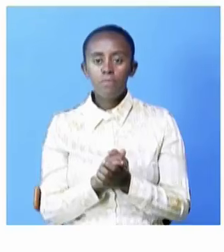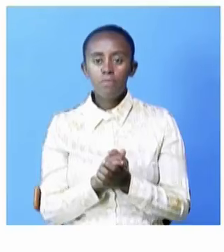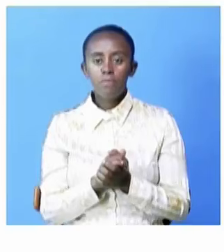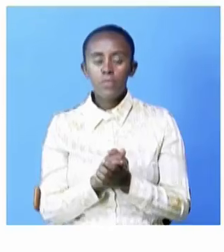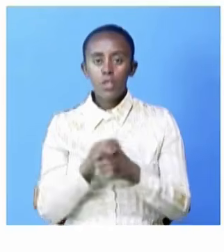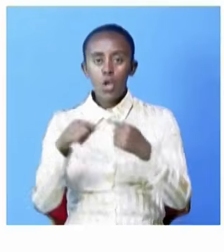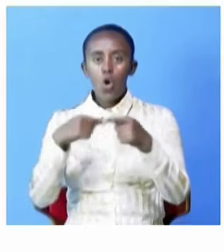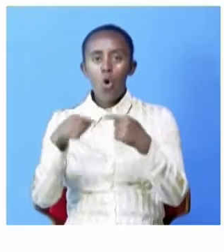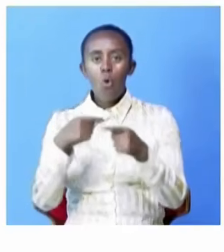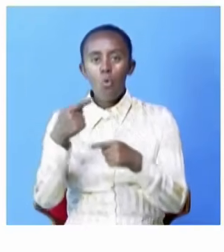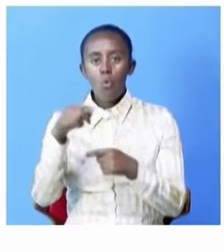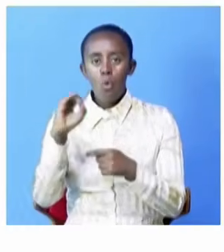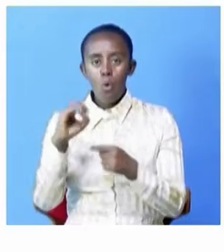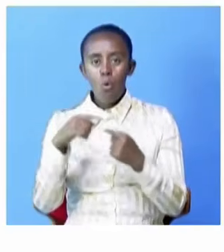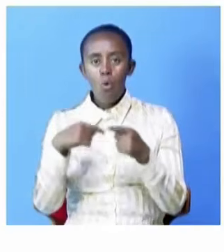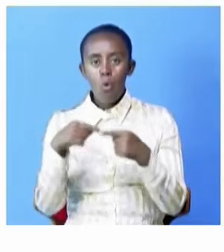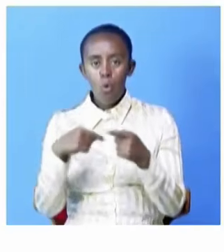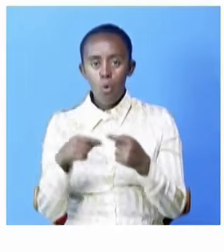go